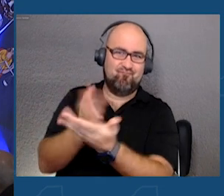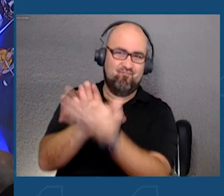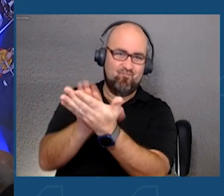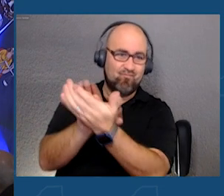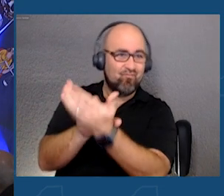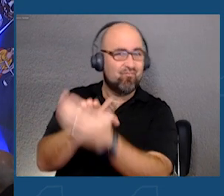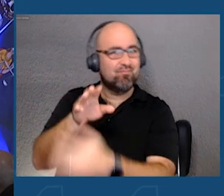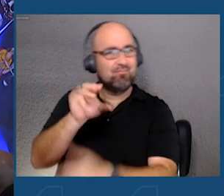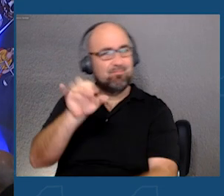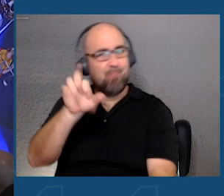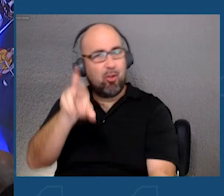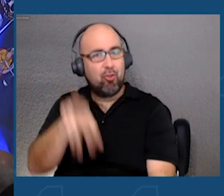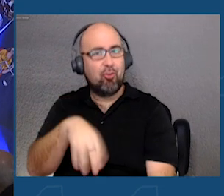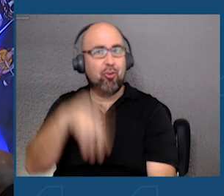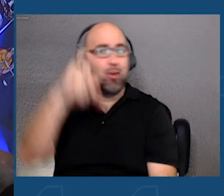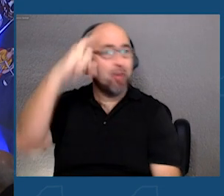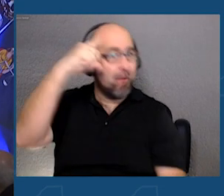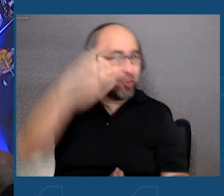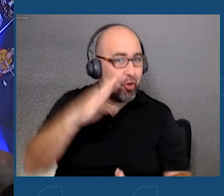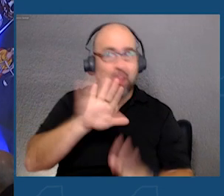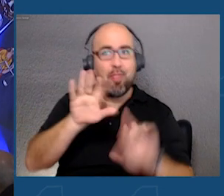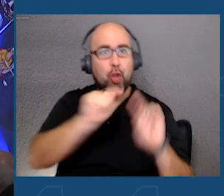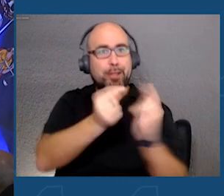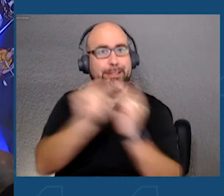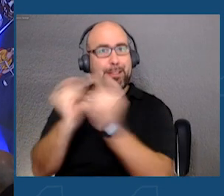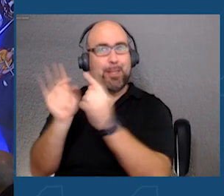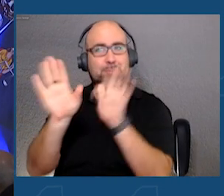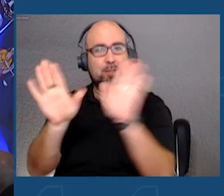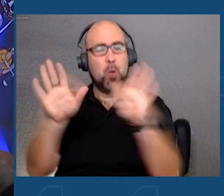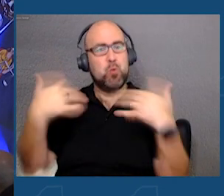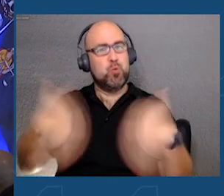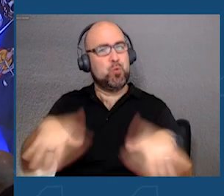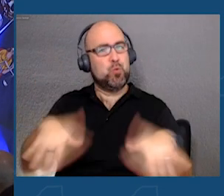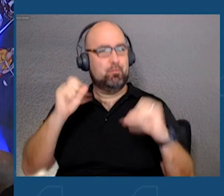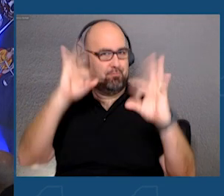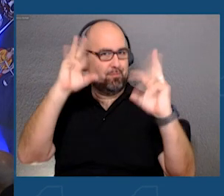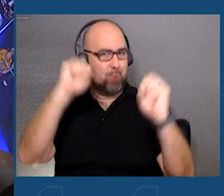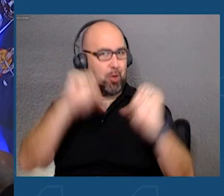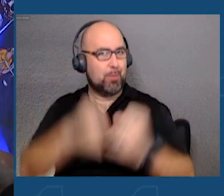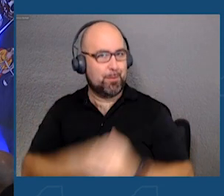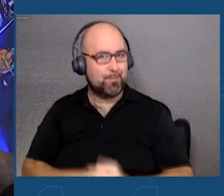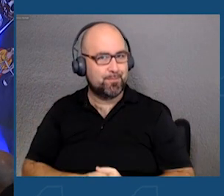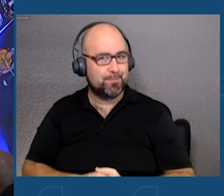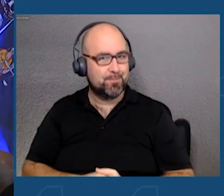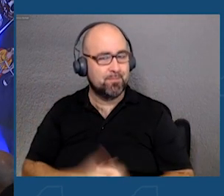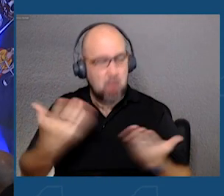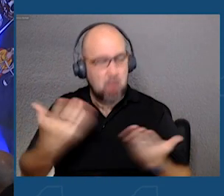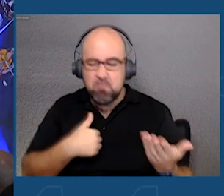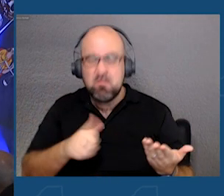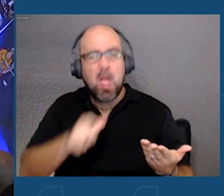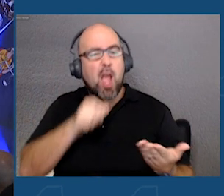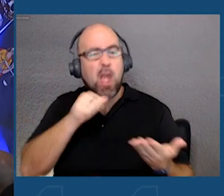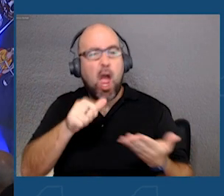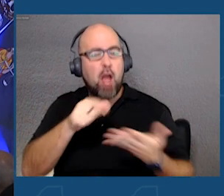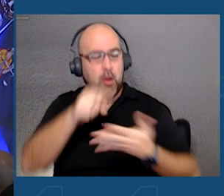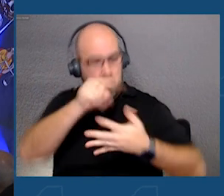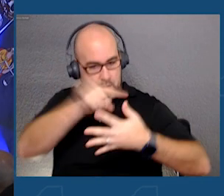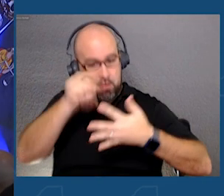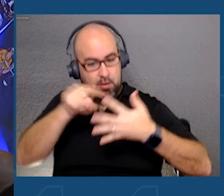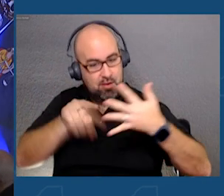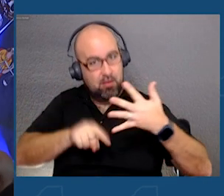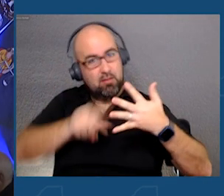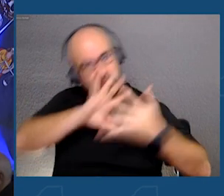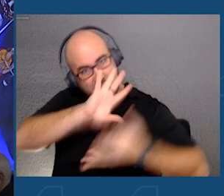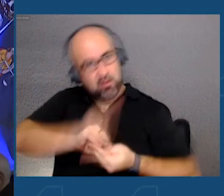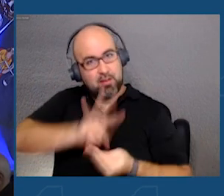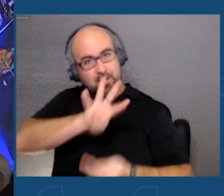their teams. It's really pretty remarkable. So we're not going to go through all 40 initiatives here, but I want to elaborate